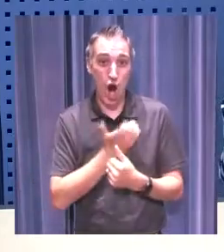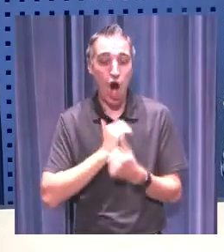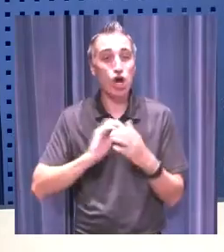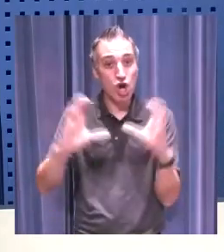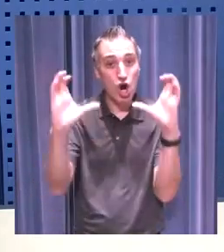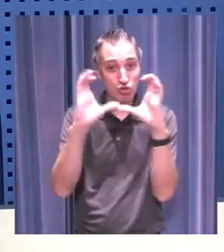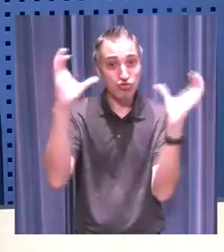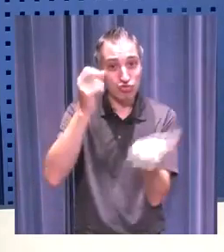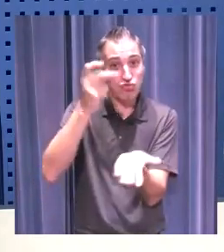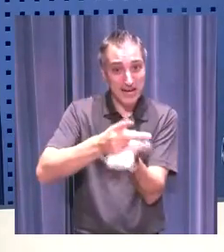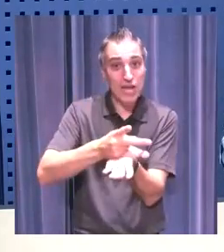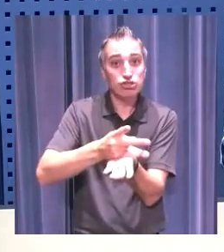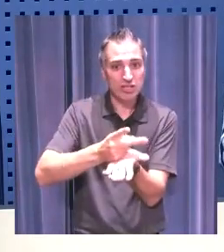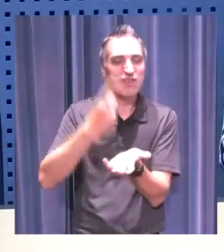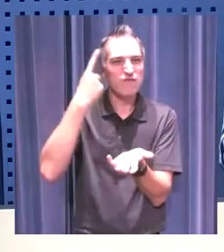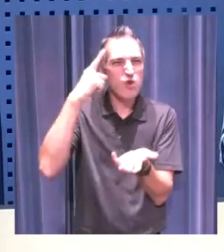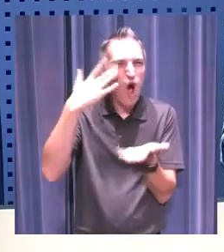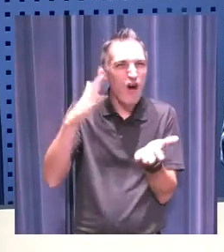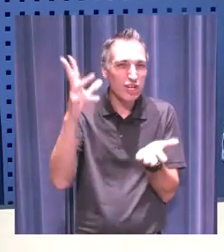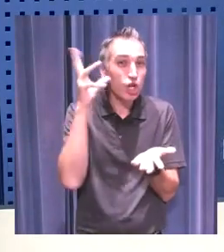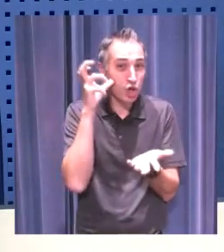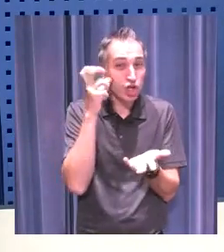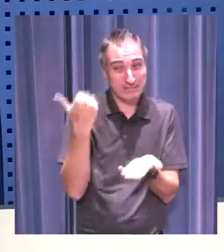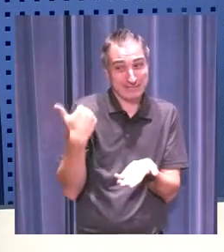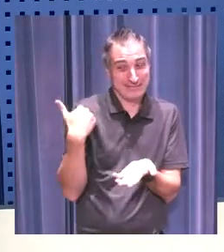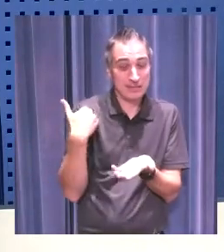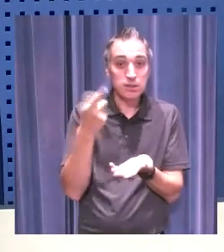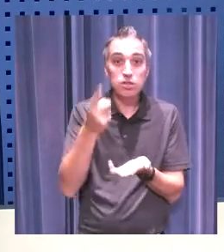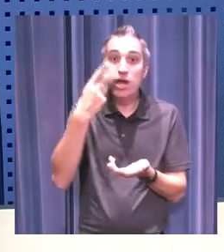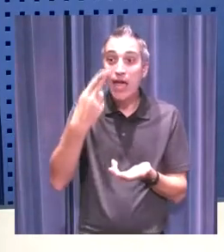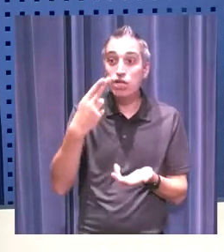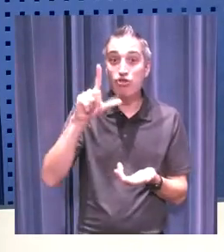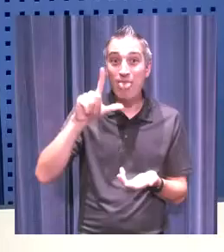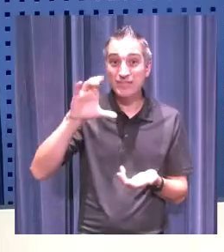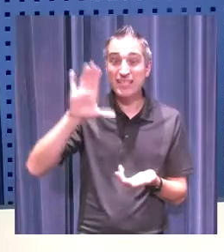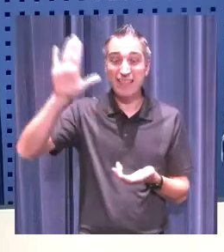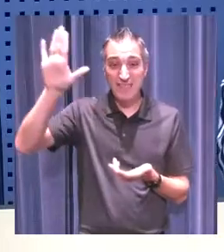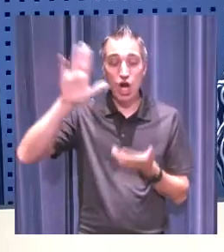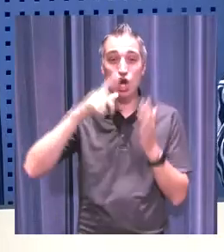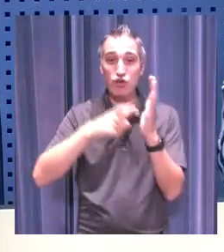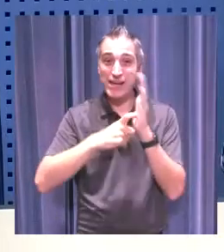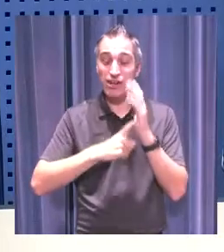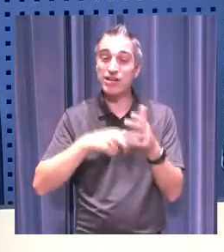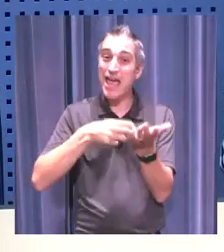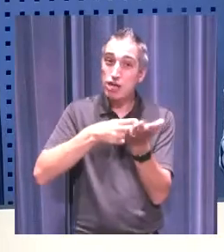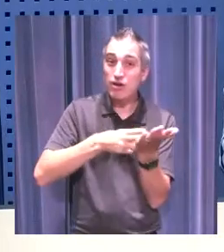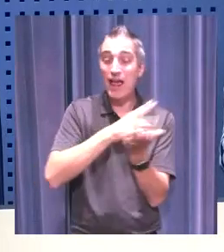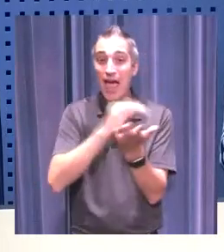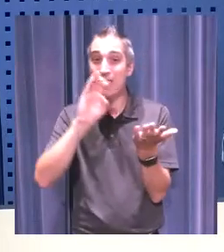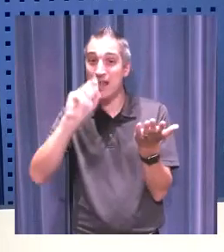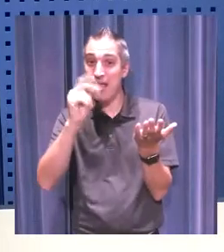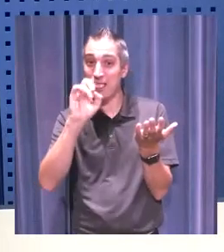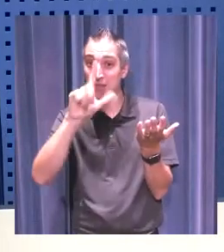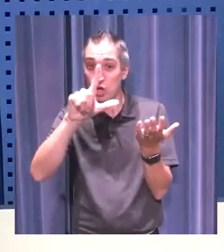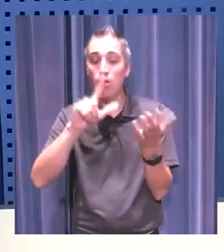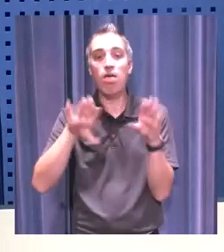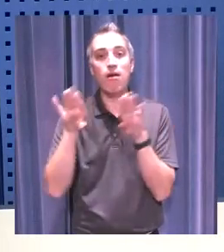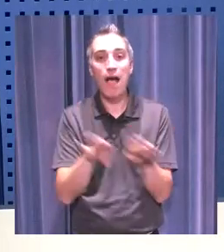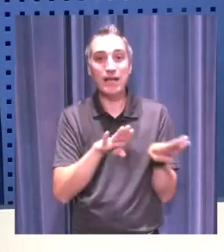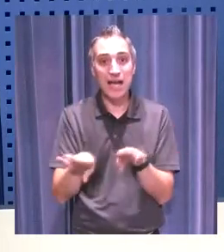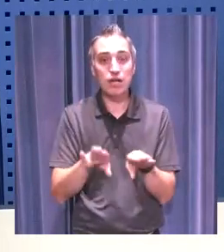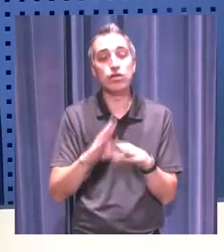accreditation, in addition to what you've already heard. So under HLC's Criterion 2, Integrity, Ethical, and Responsible Conduct,